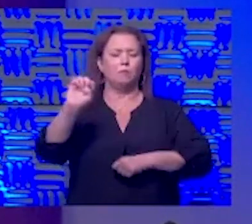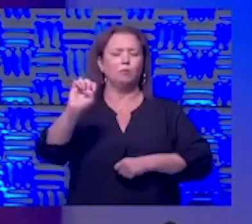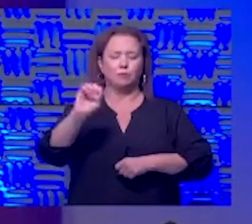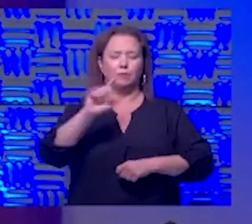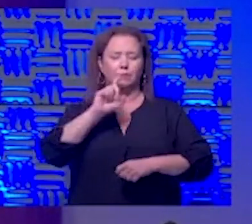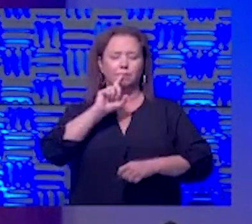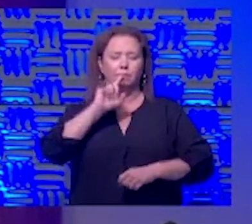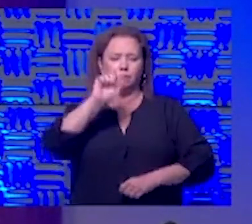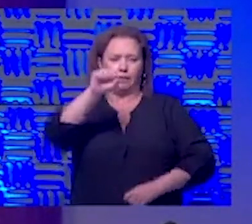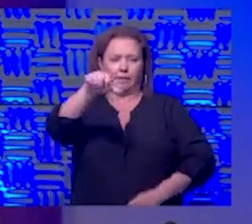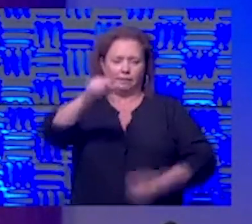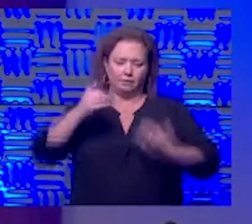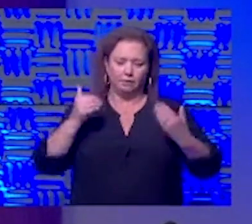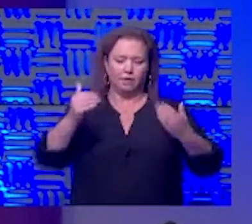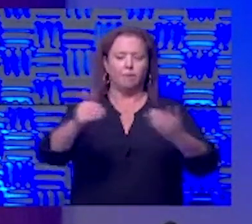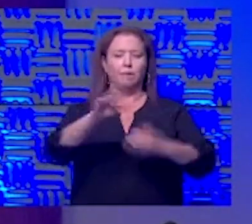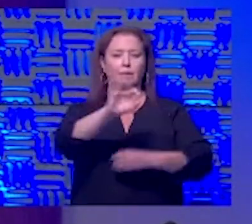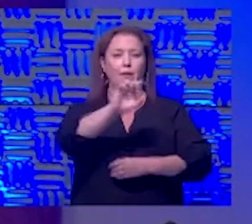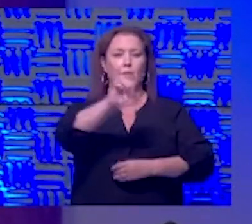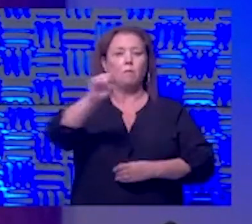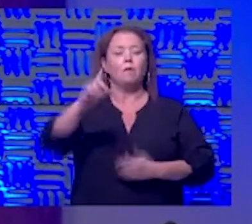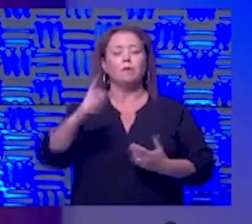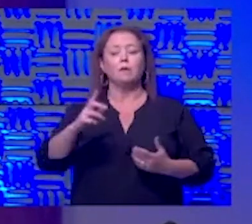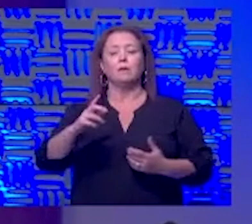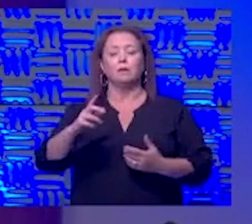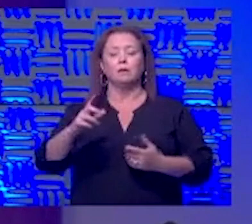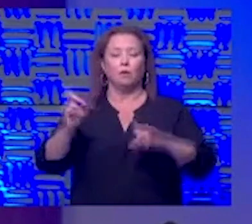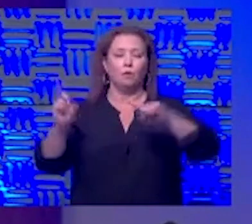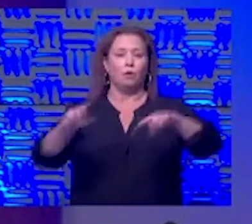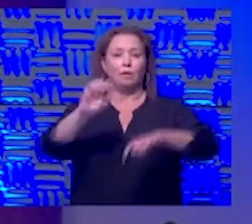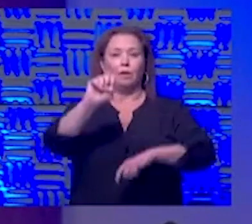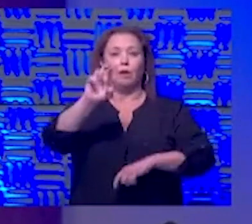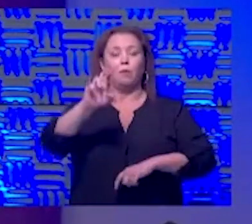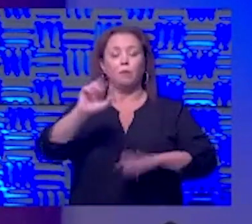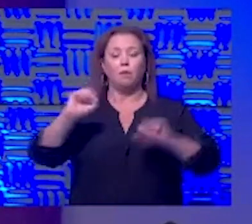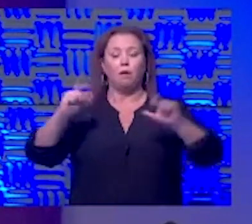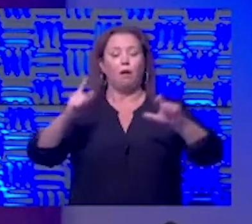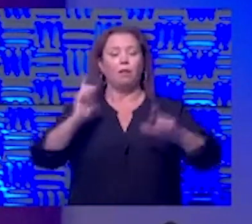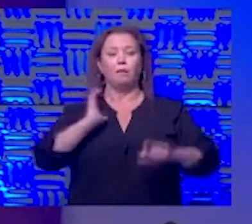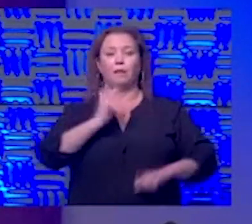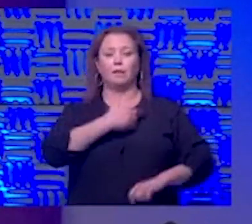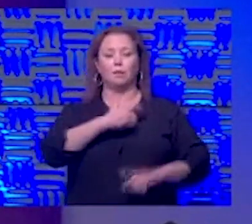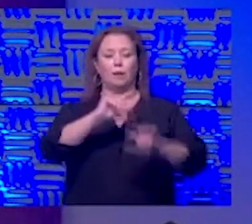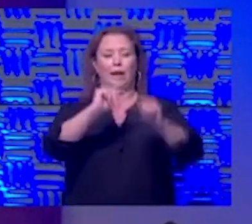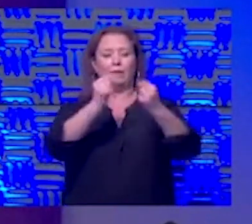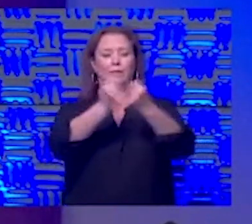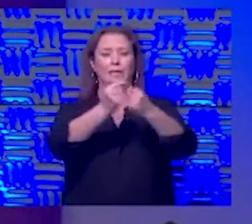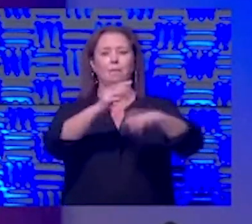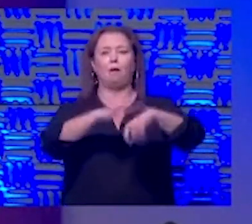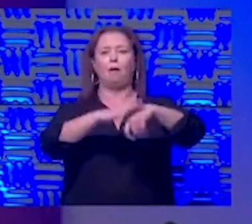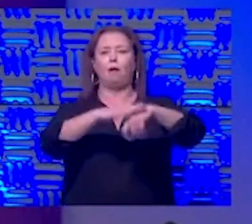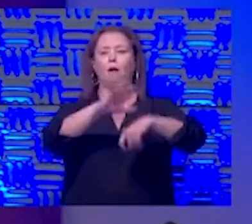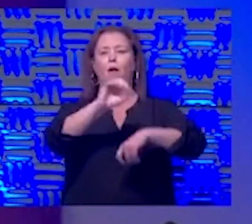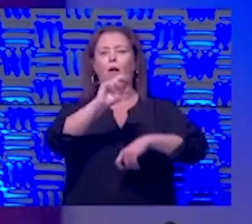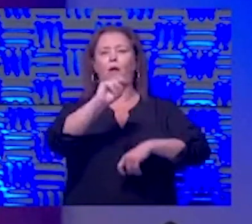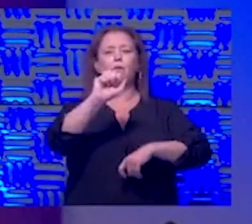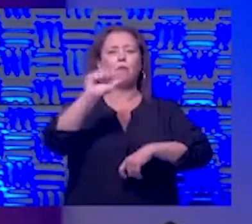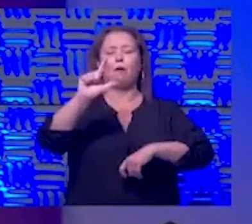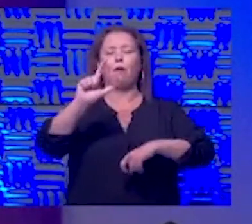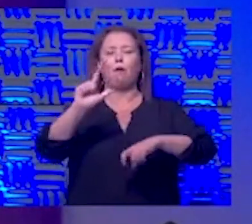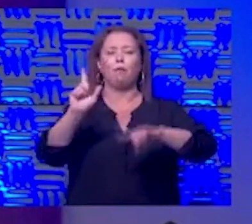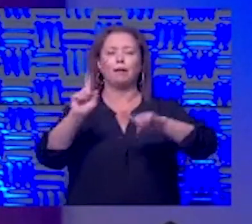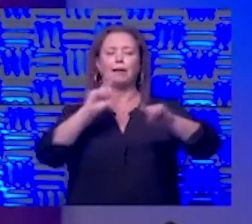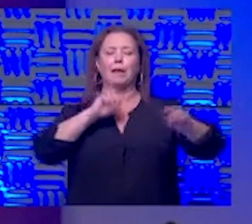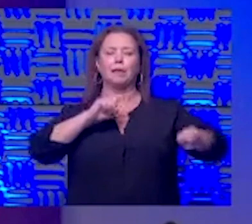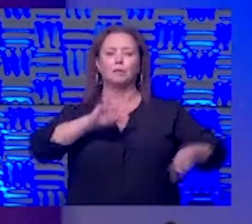true emergency. Yeah, but 911. But all of us here in the health system, right, we've got teams that are on call 24 hours a day to answer questions